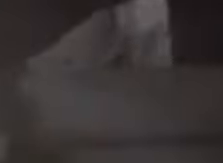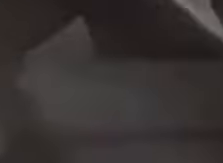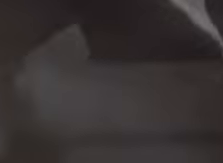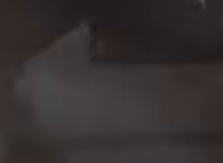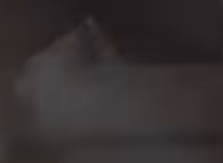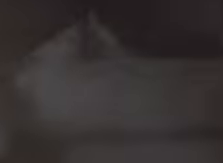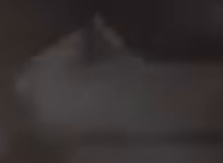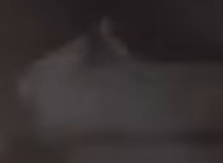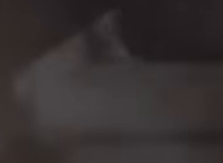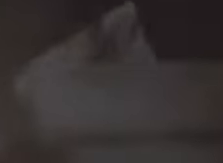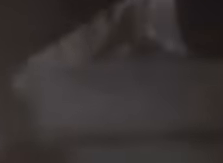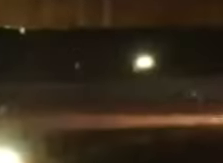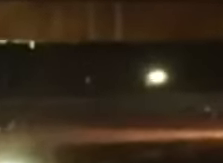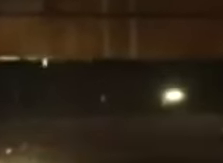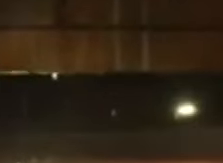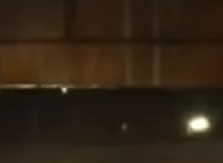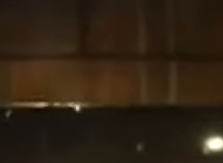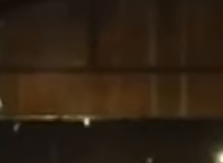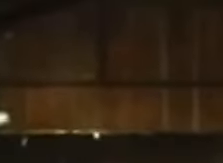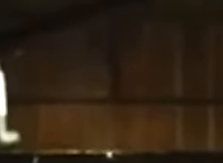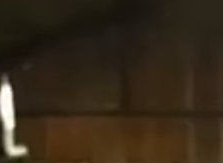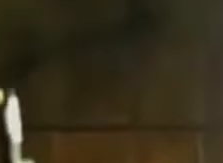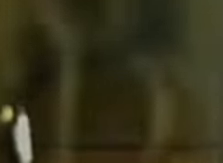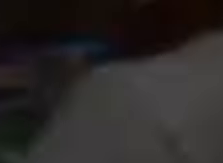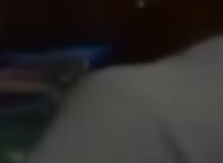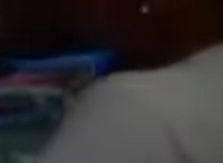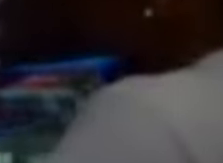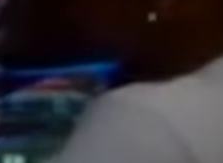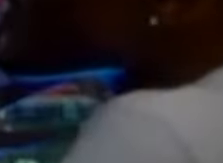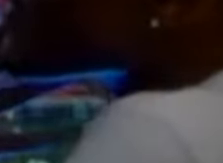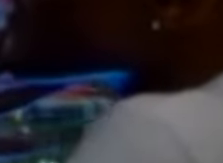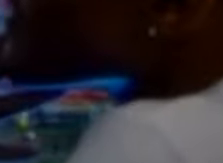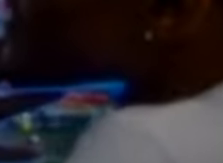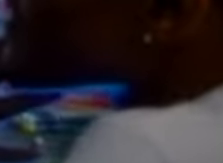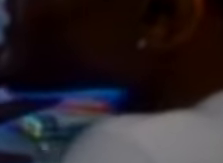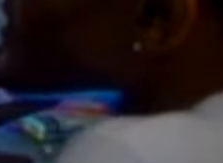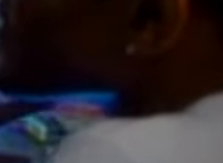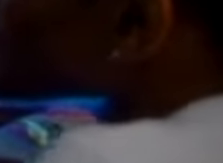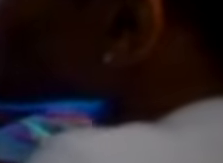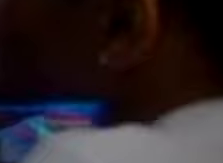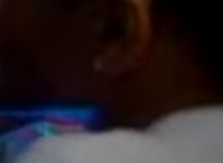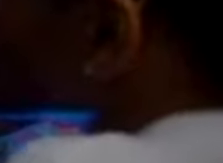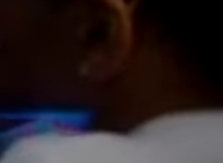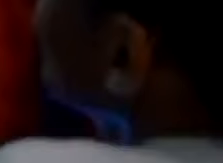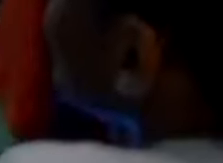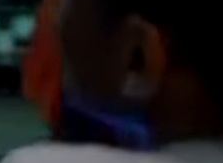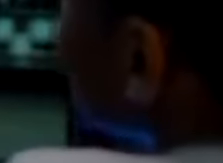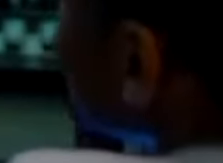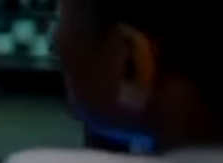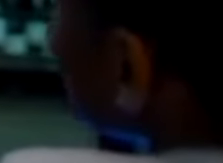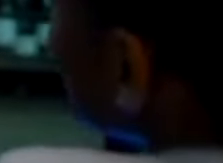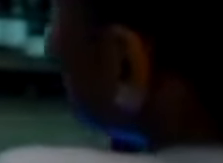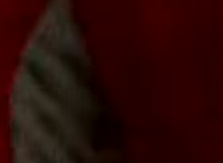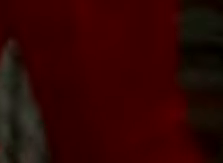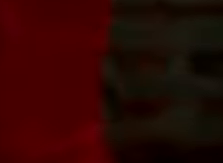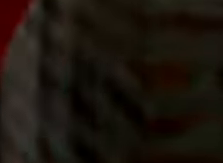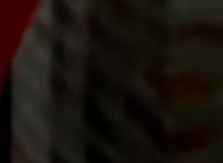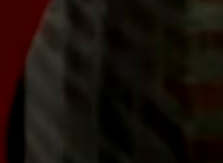now. I guess we'll never know. Wazazi wameshikana hare, eti